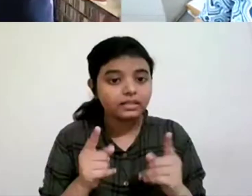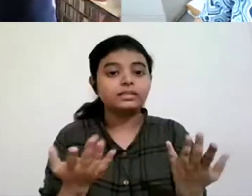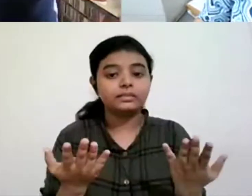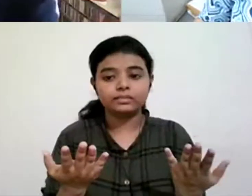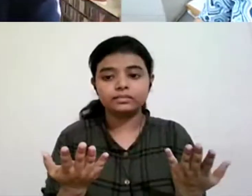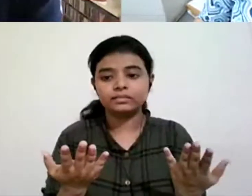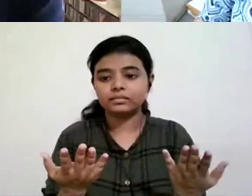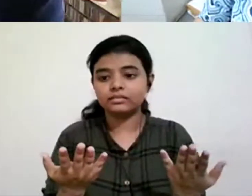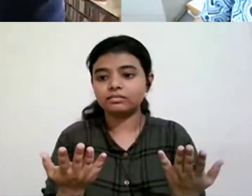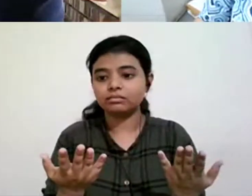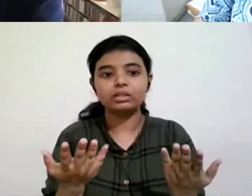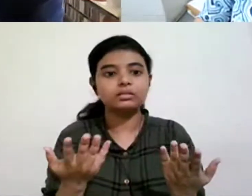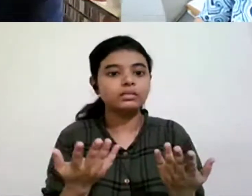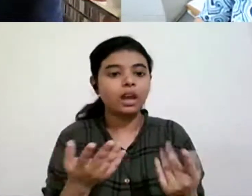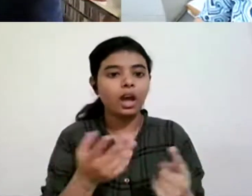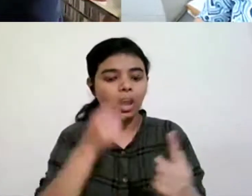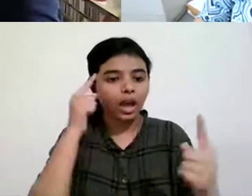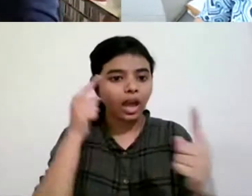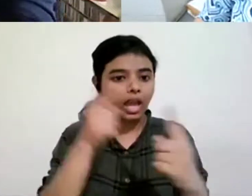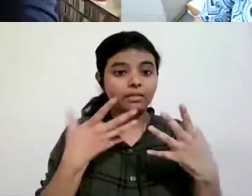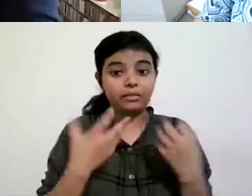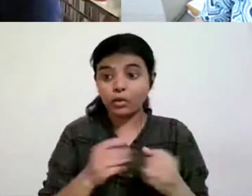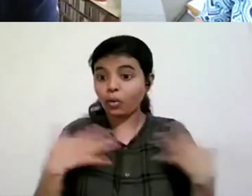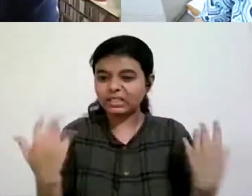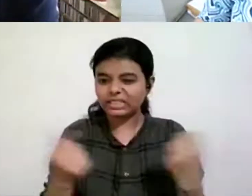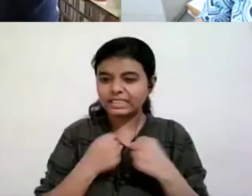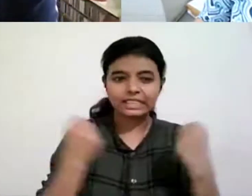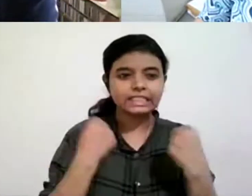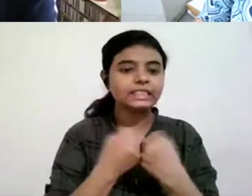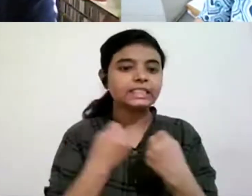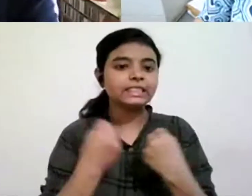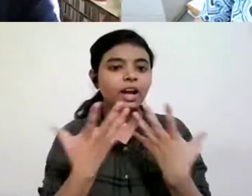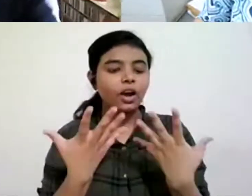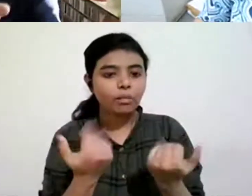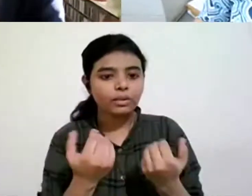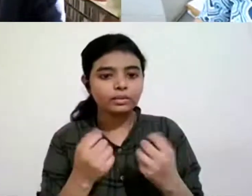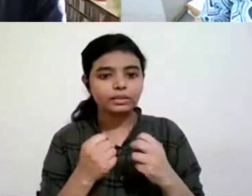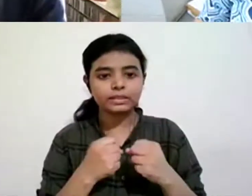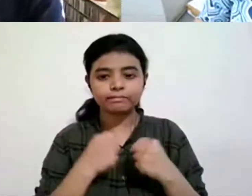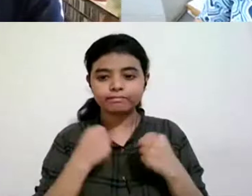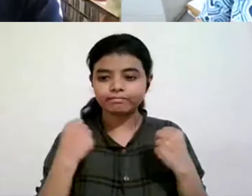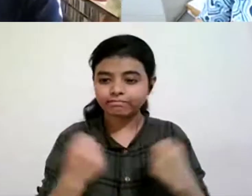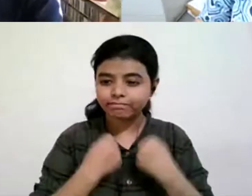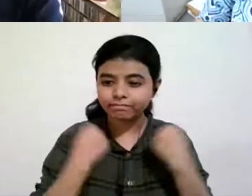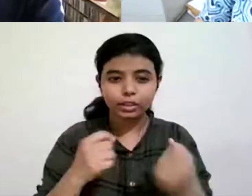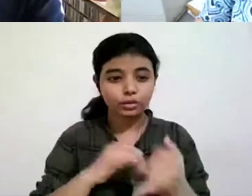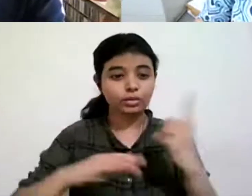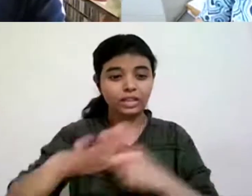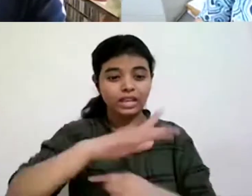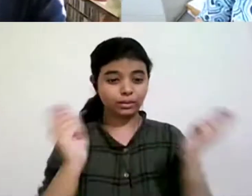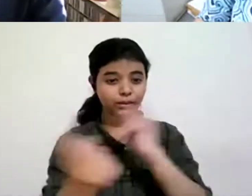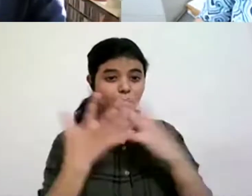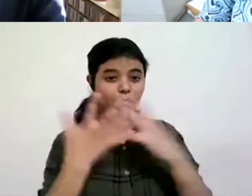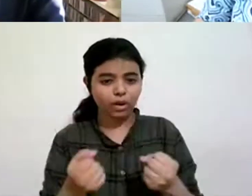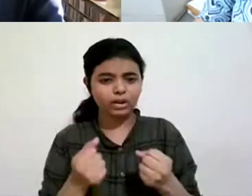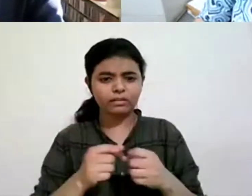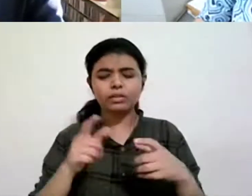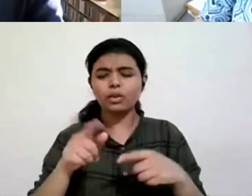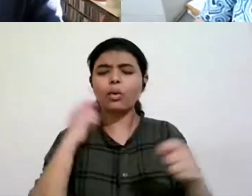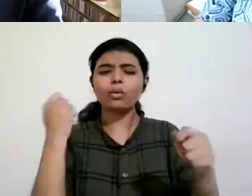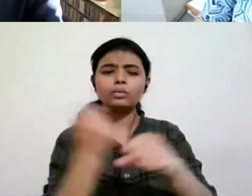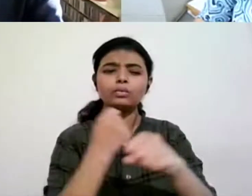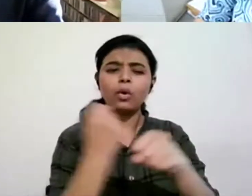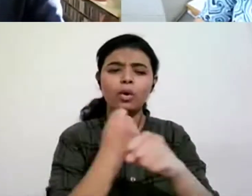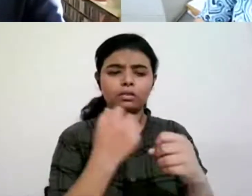a wonderful target that we all have to try to achieve in order to change a society. This is the